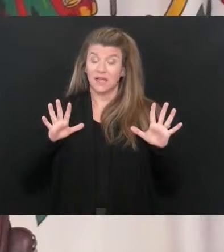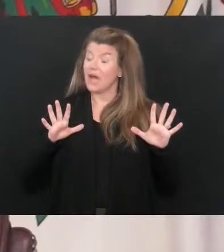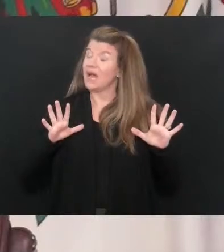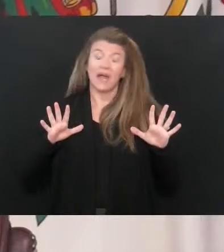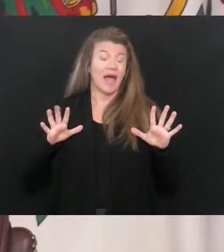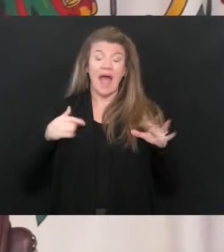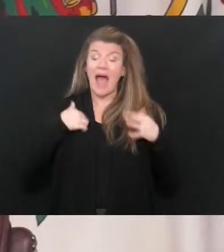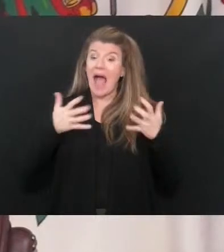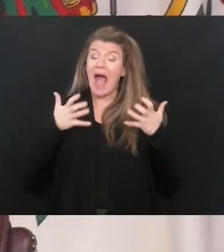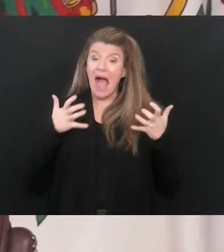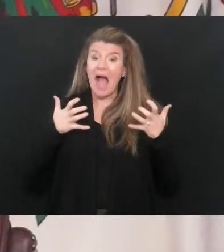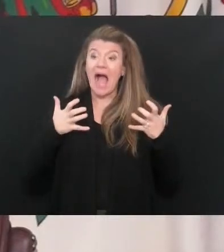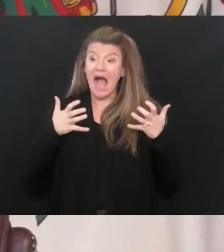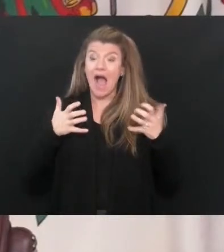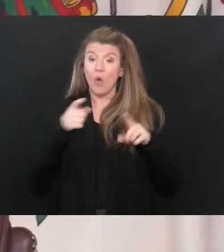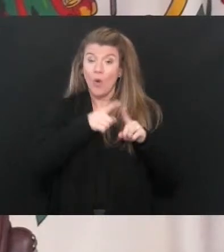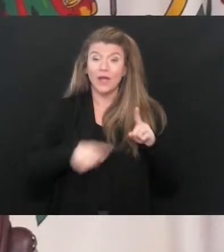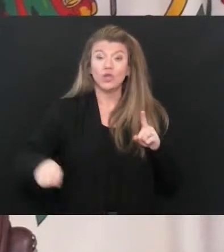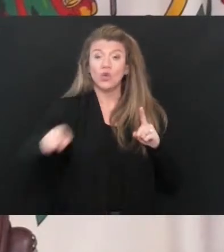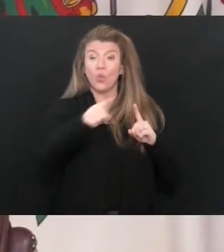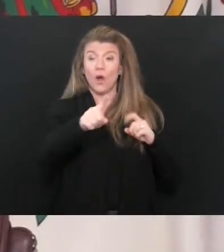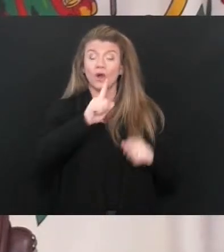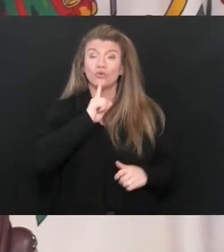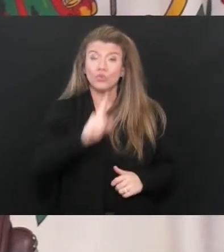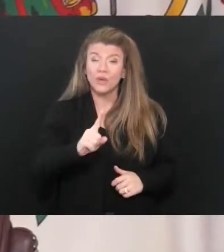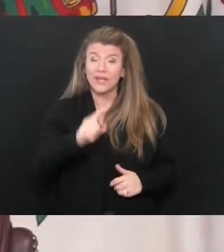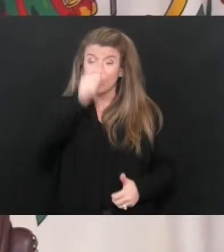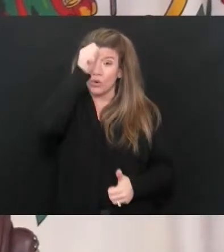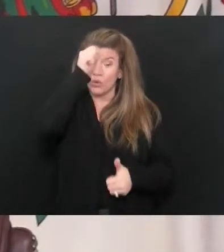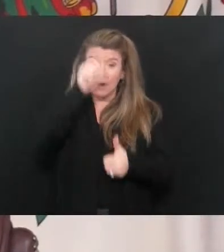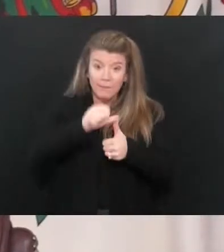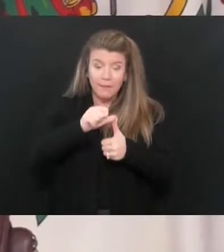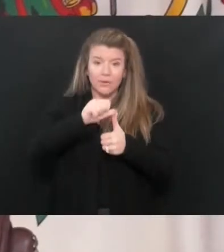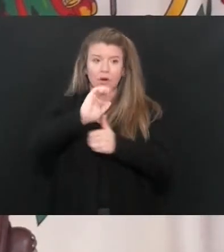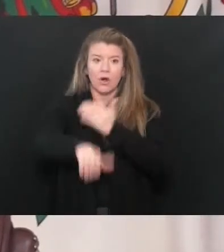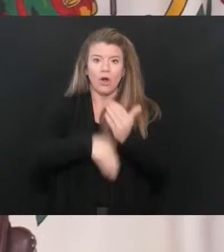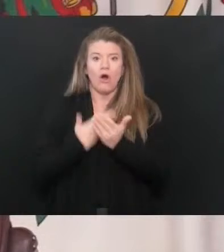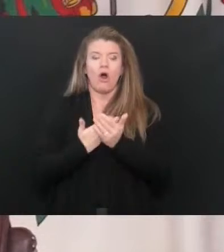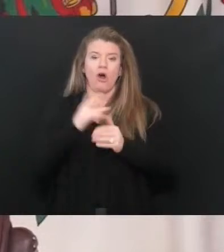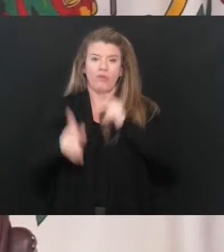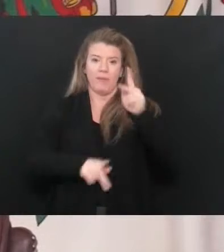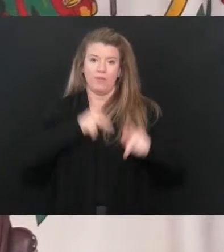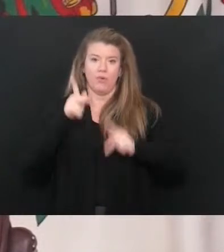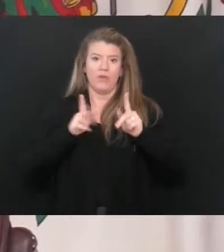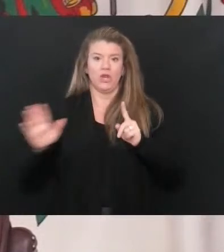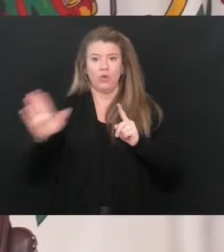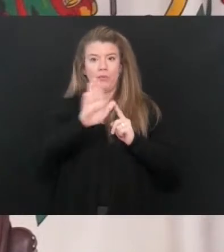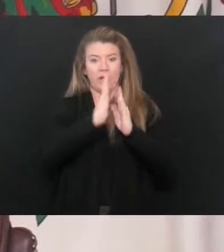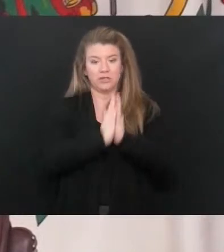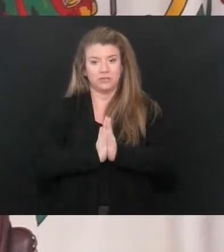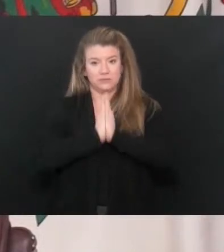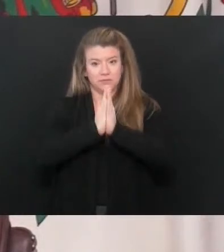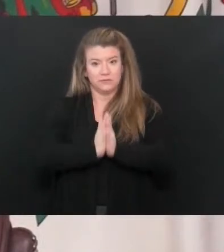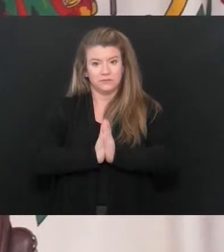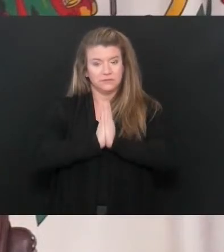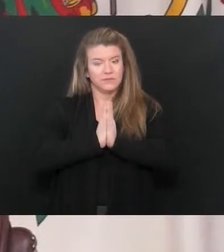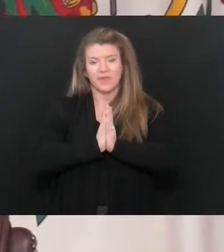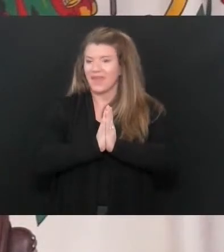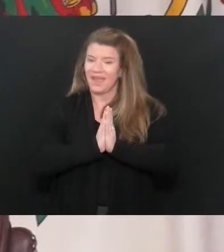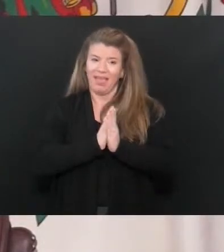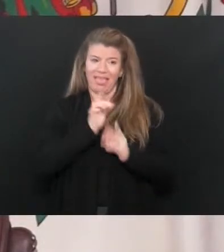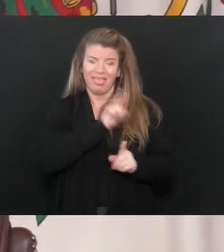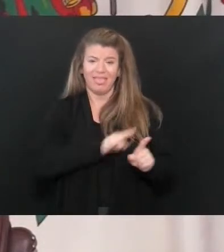I want you to really remember all these folks in your prayers. Please don't let them